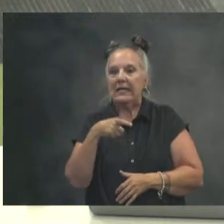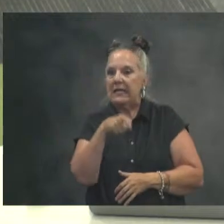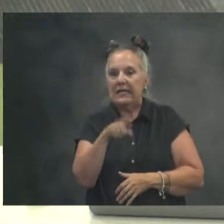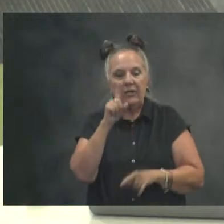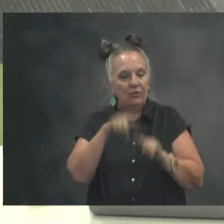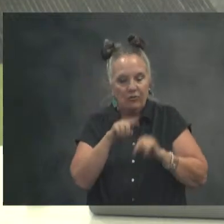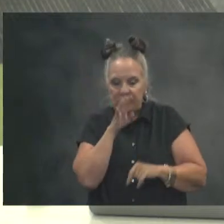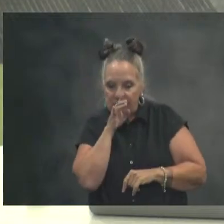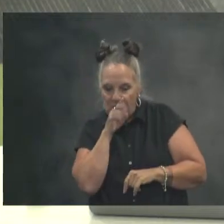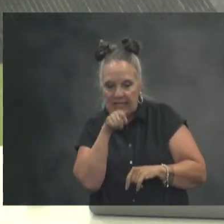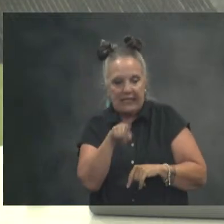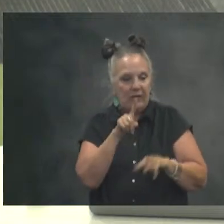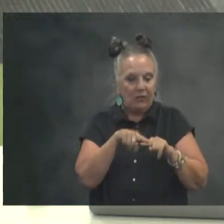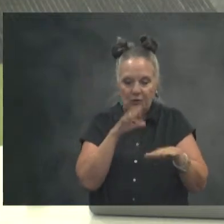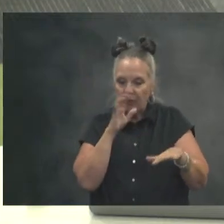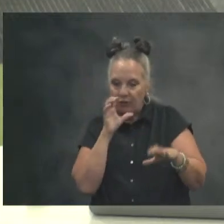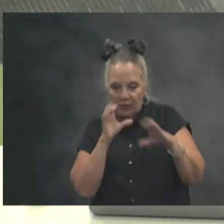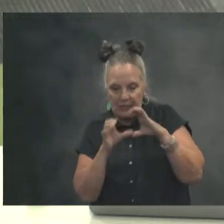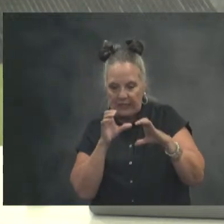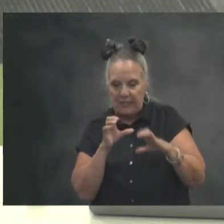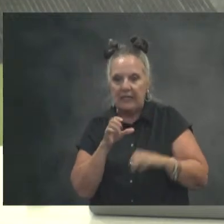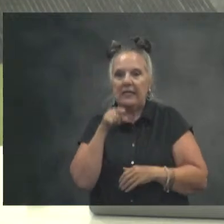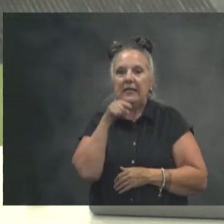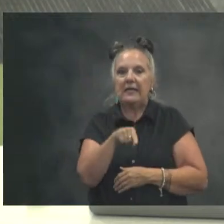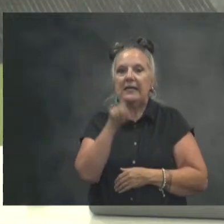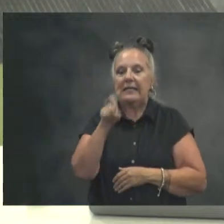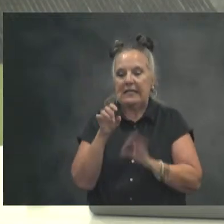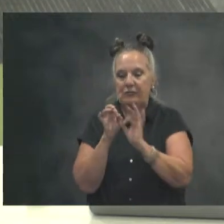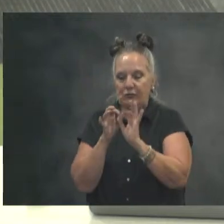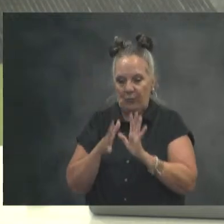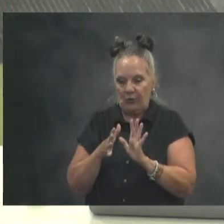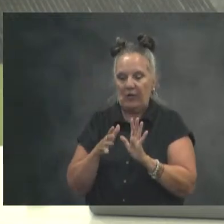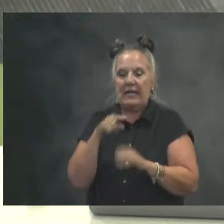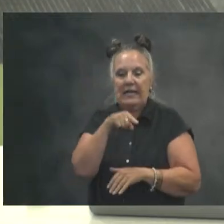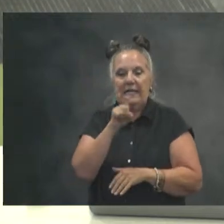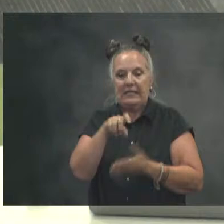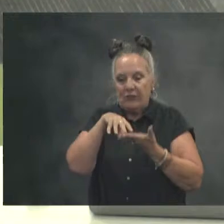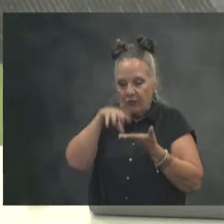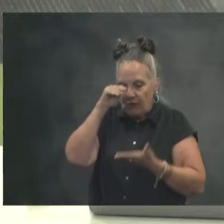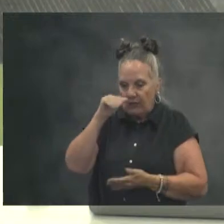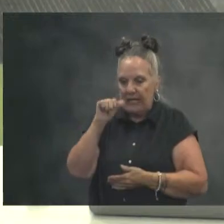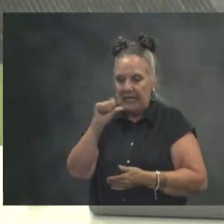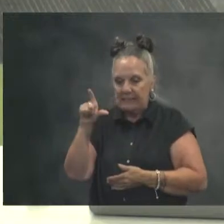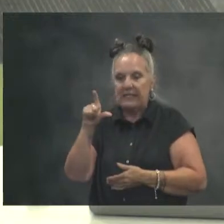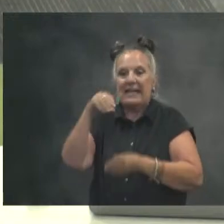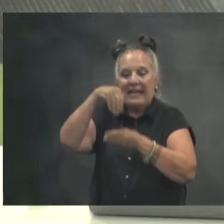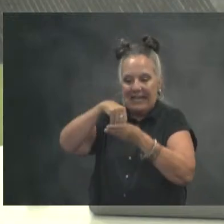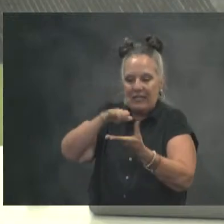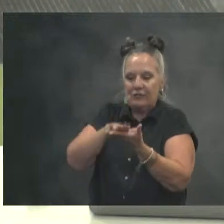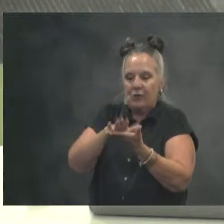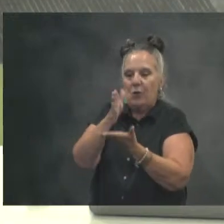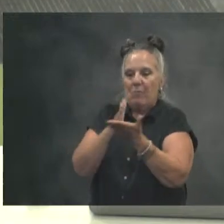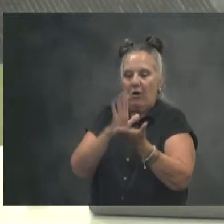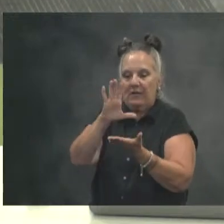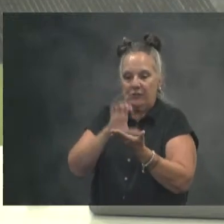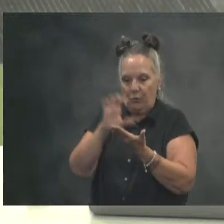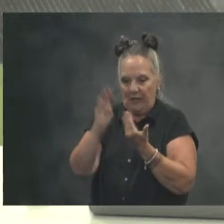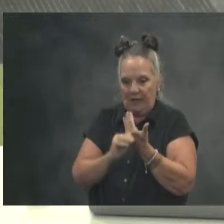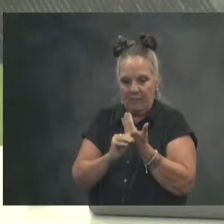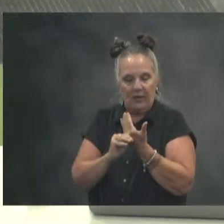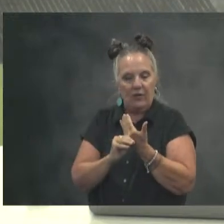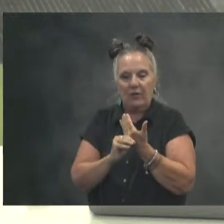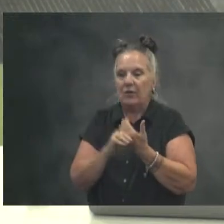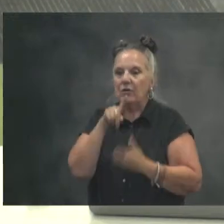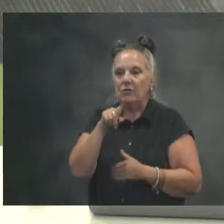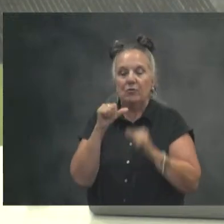couldn't talk and couldn't communicate, because he needed an interpreter and he needed to learn ASL in school as part of his curriculum. You denied